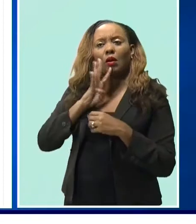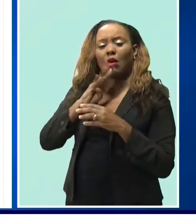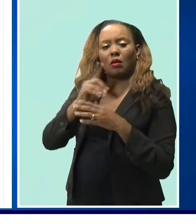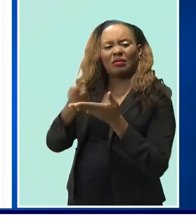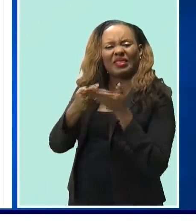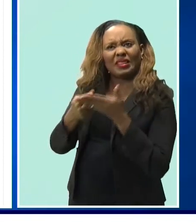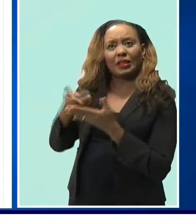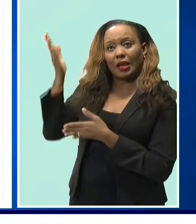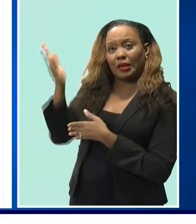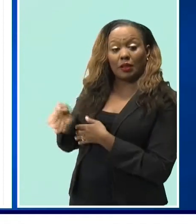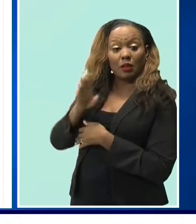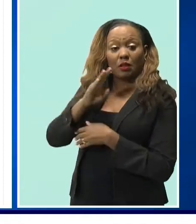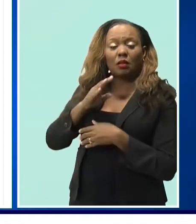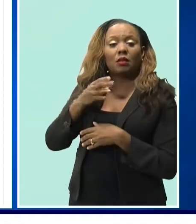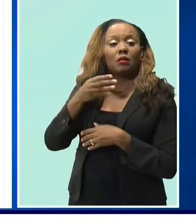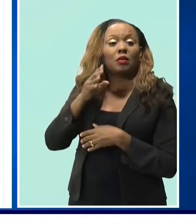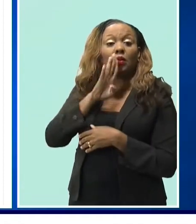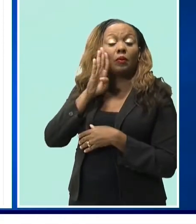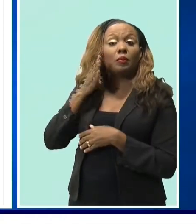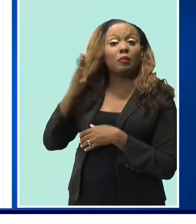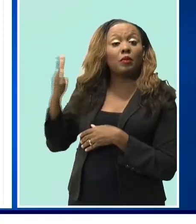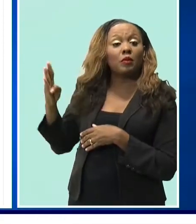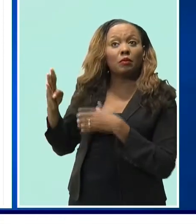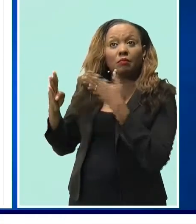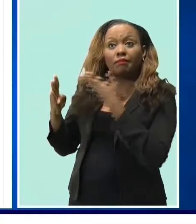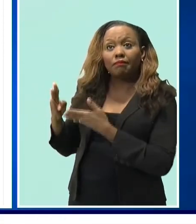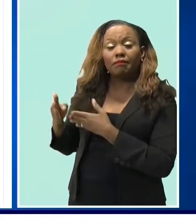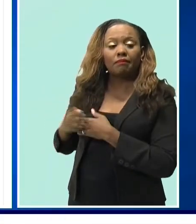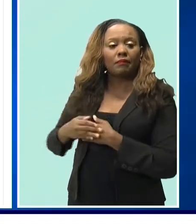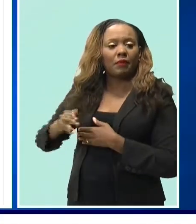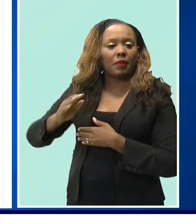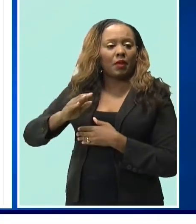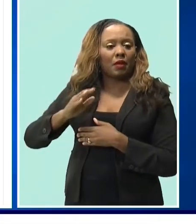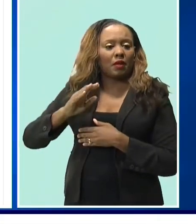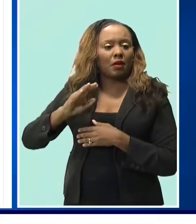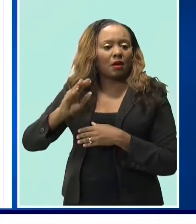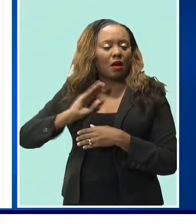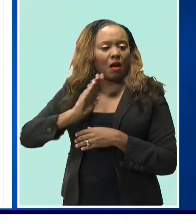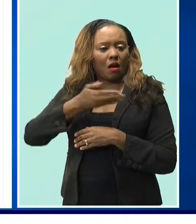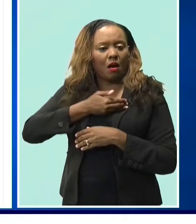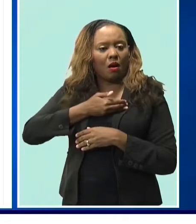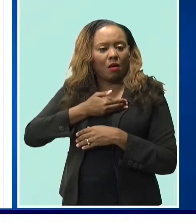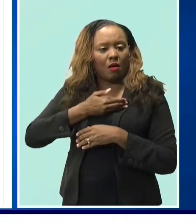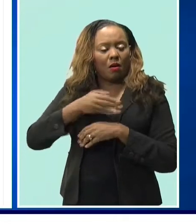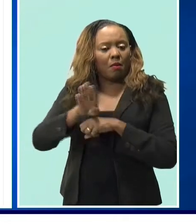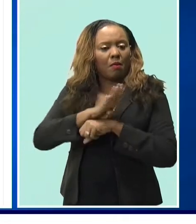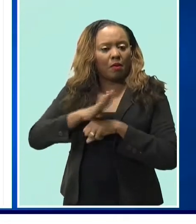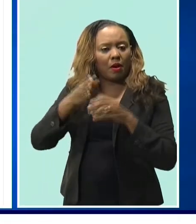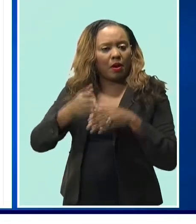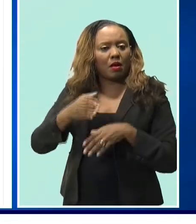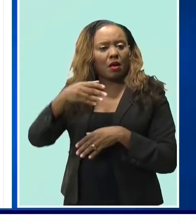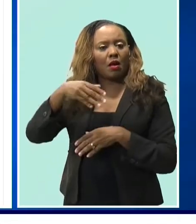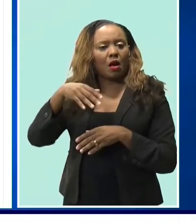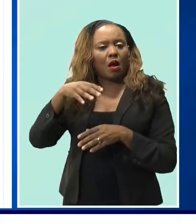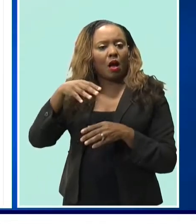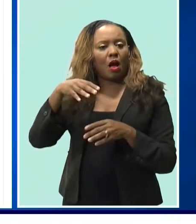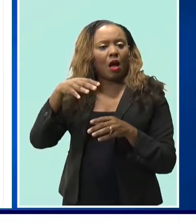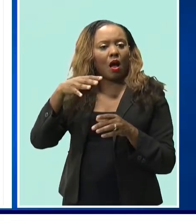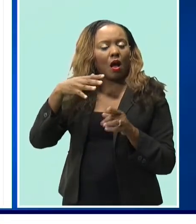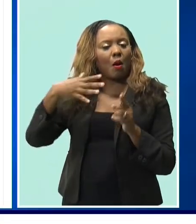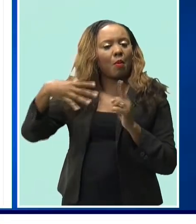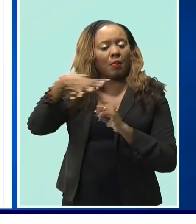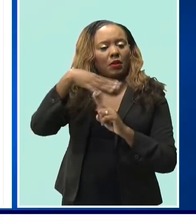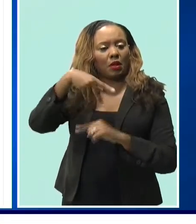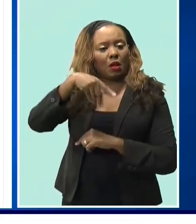The blue in the chart represents the proportion of our population by age group, and the red numbers represent, or the red